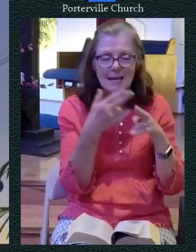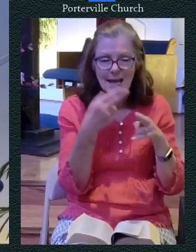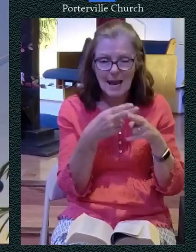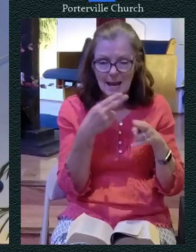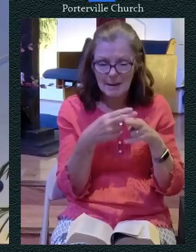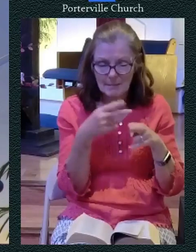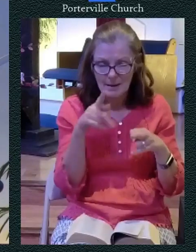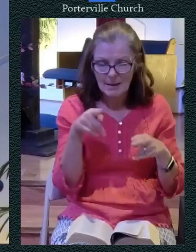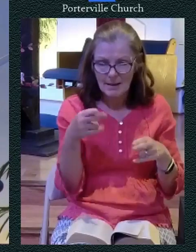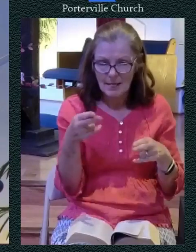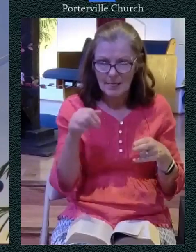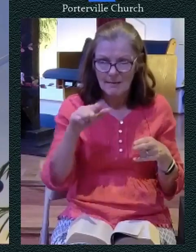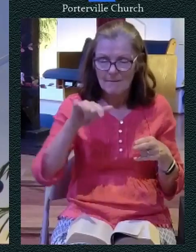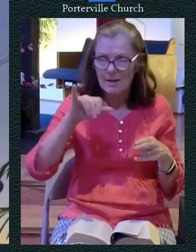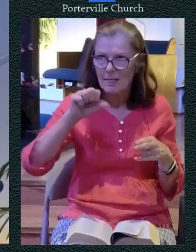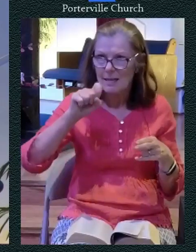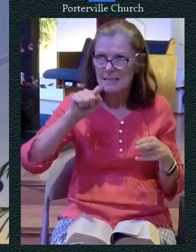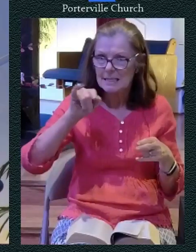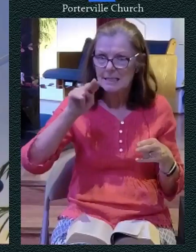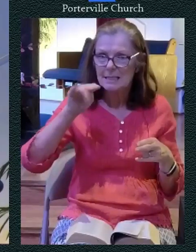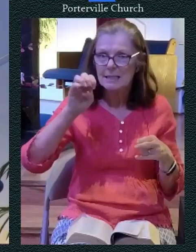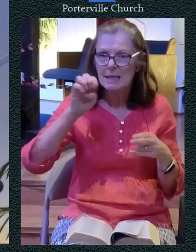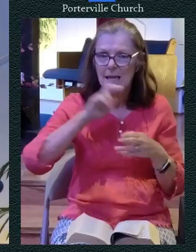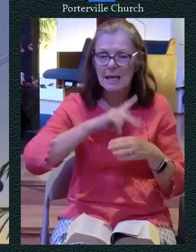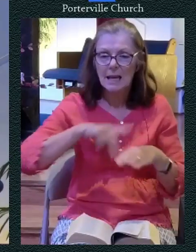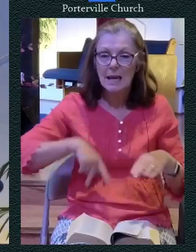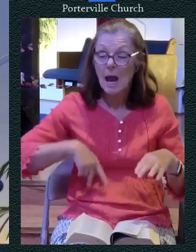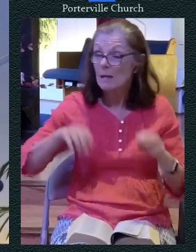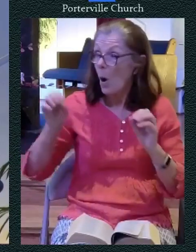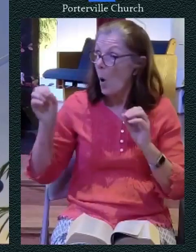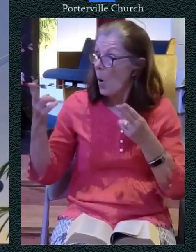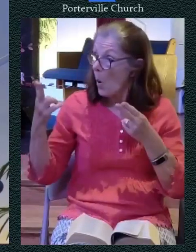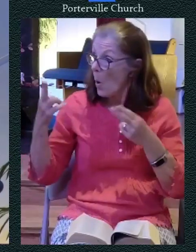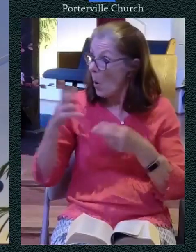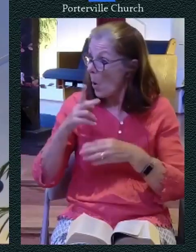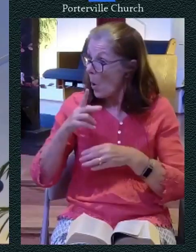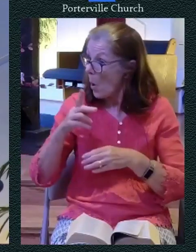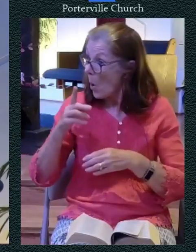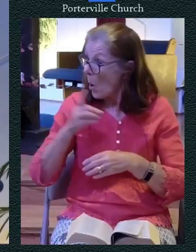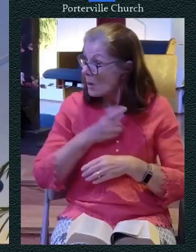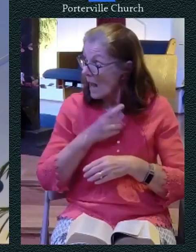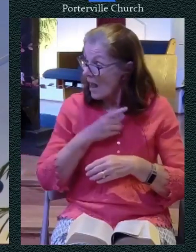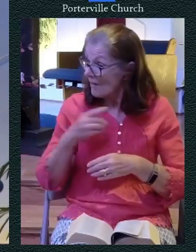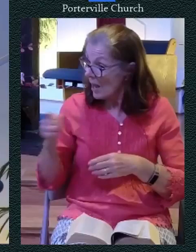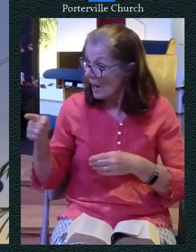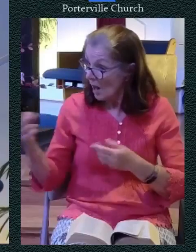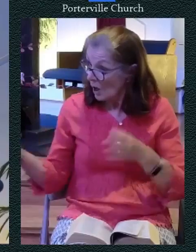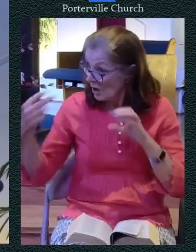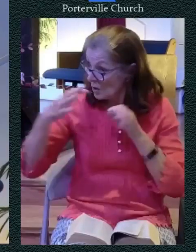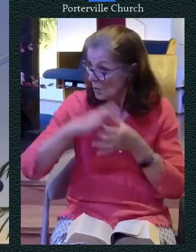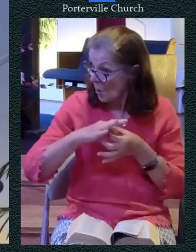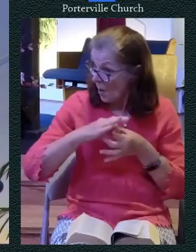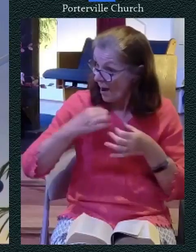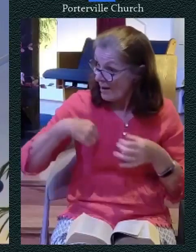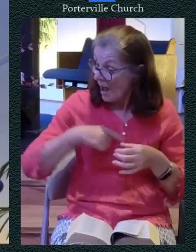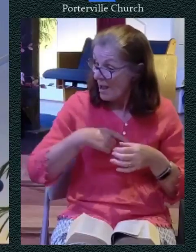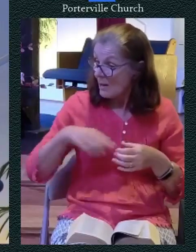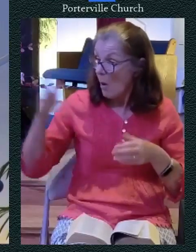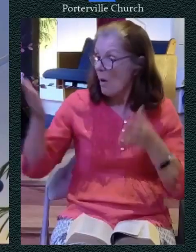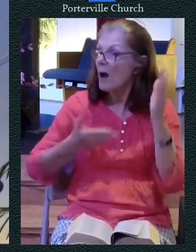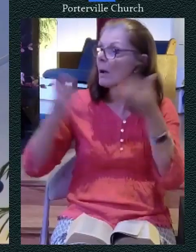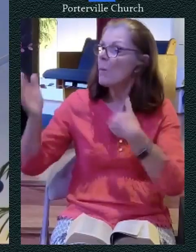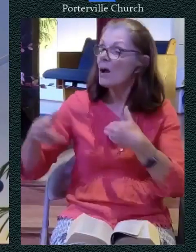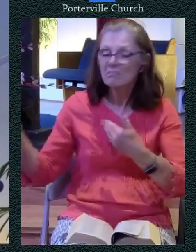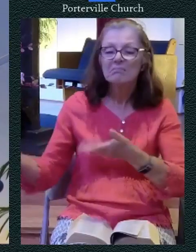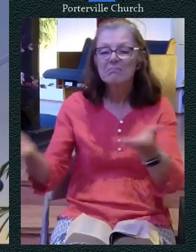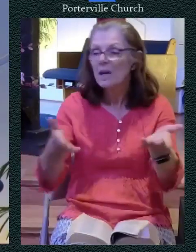lord, that Philistine king, but he says, "Oh, David, you've come to be with us. Welcome, welcome. Here's a city. You can have this city